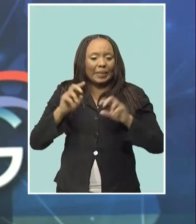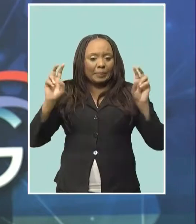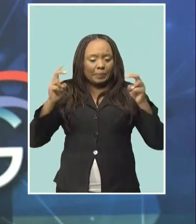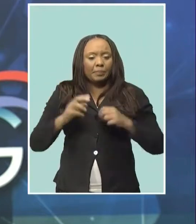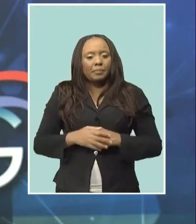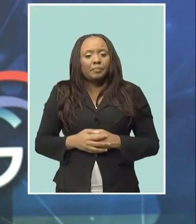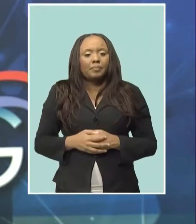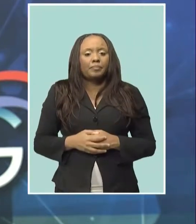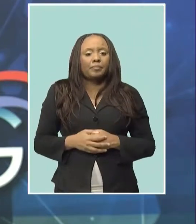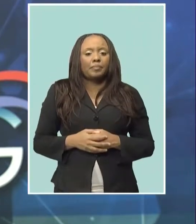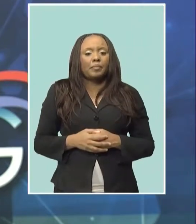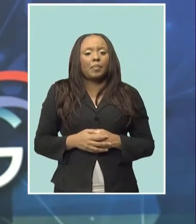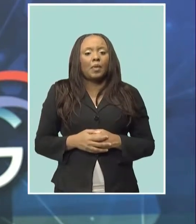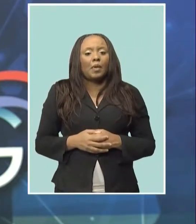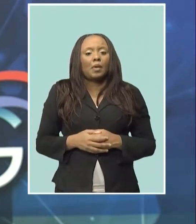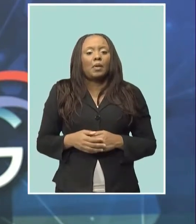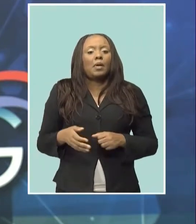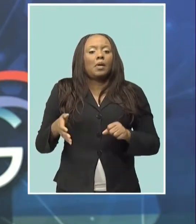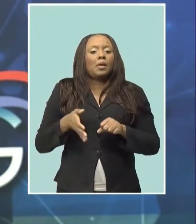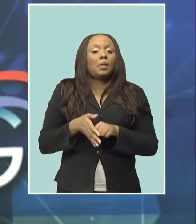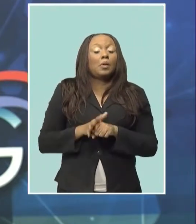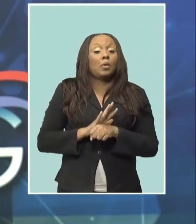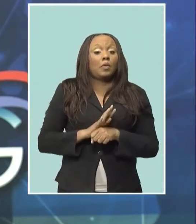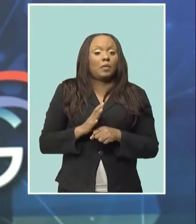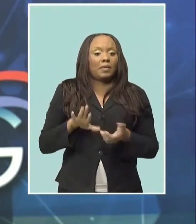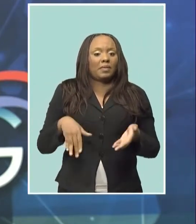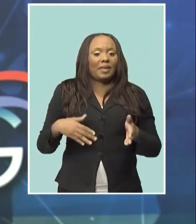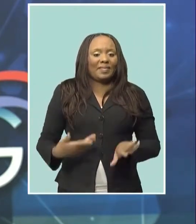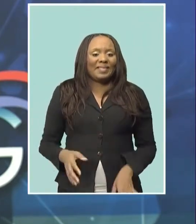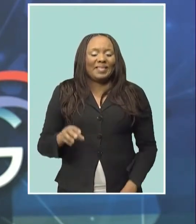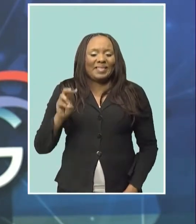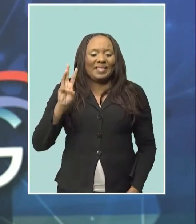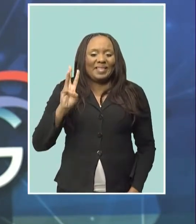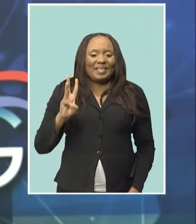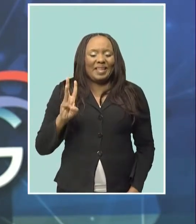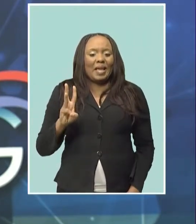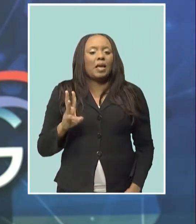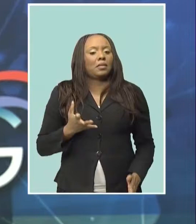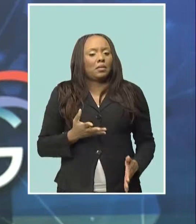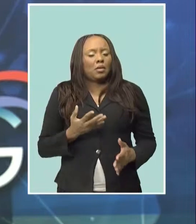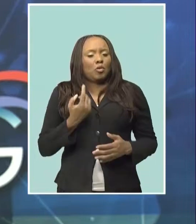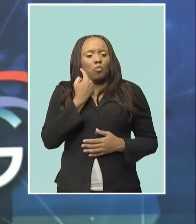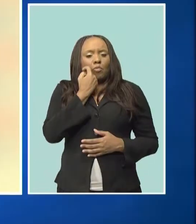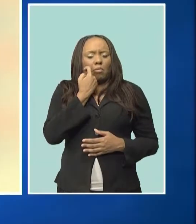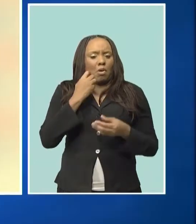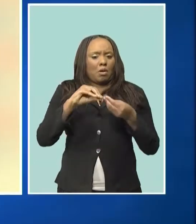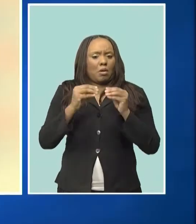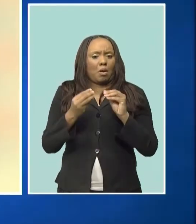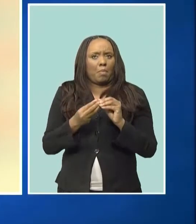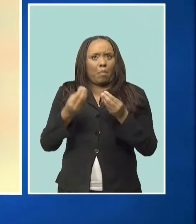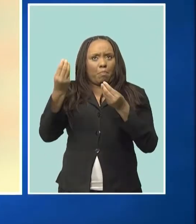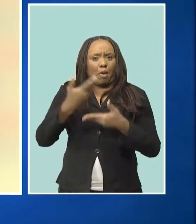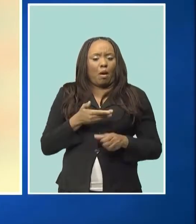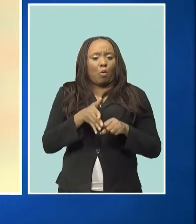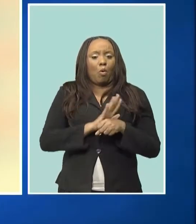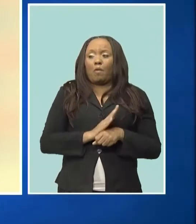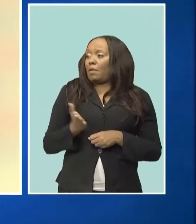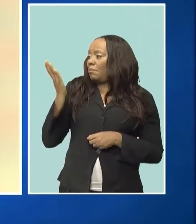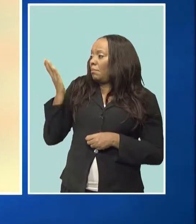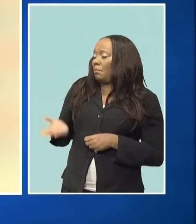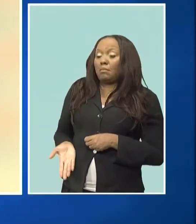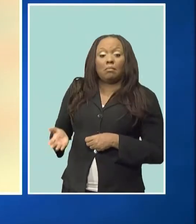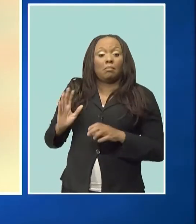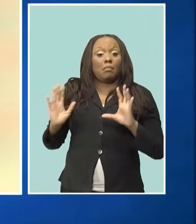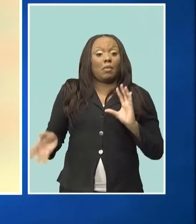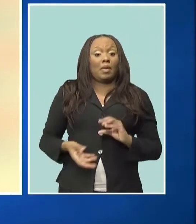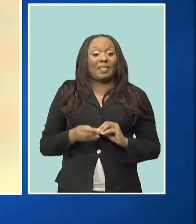deaths between April the 1st and the 14th. That's according to the latest available figures, which indicated that